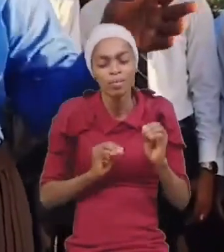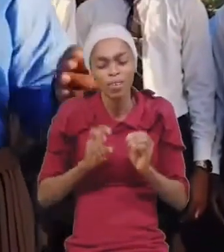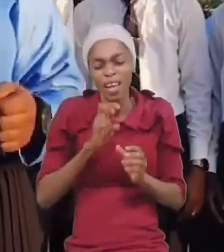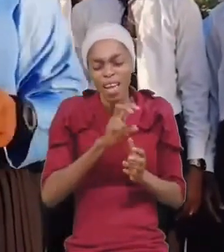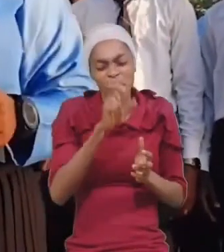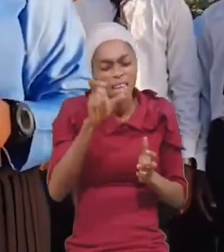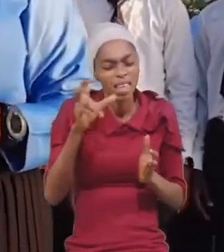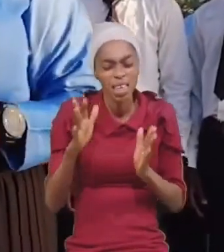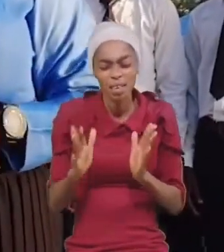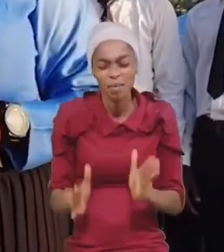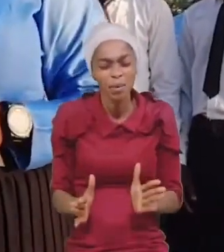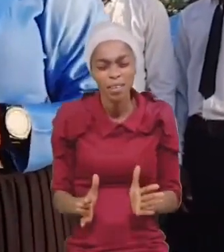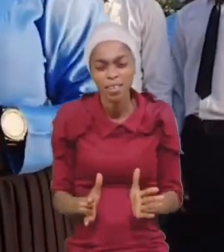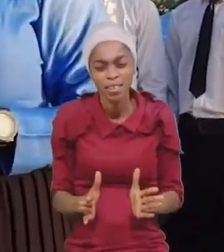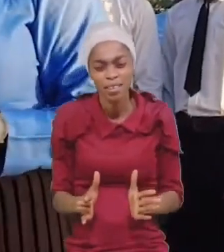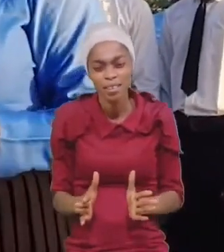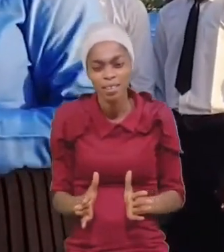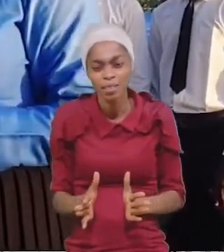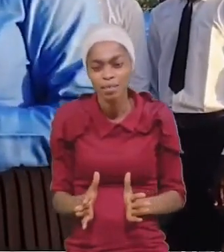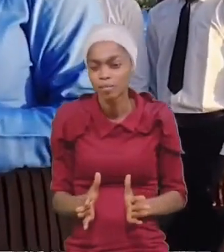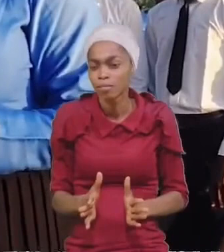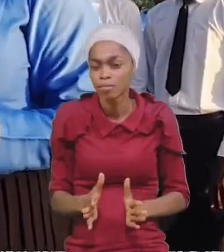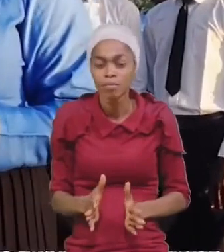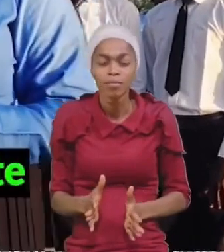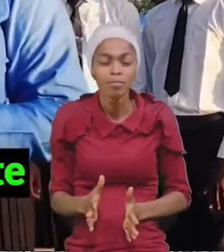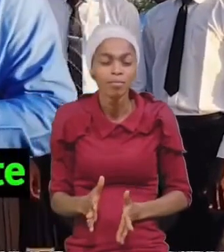oh vagabond.